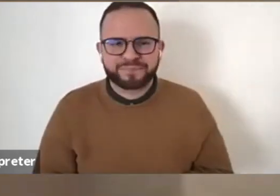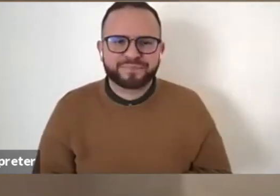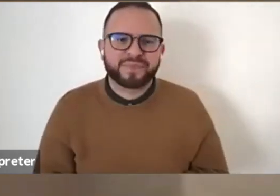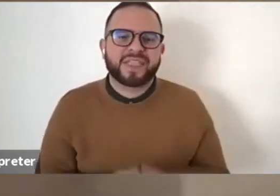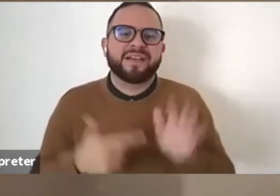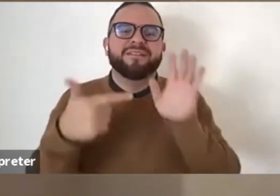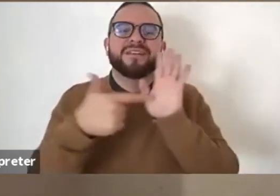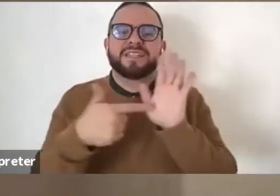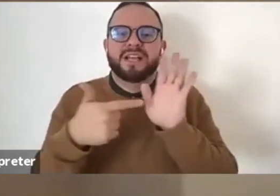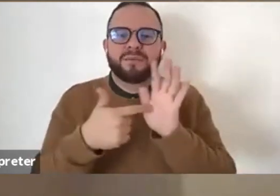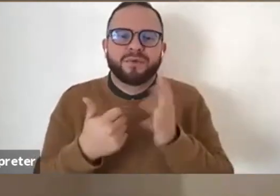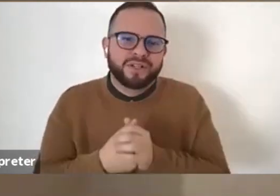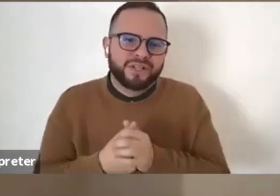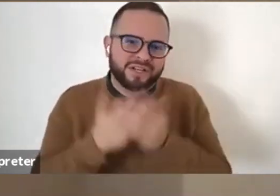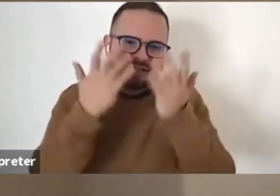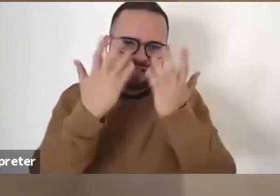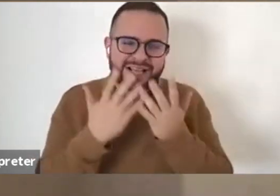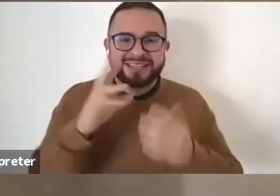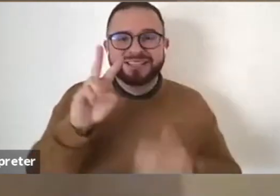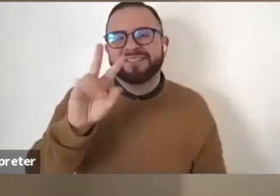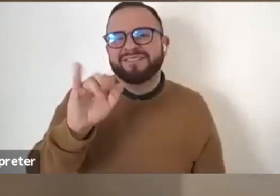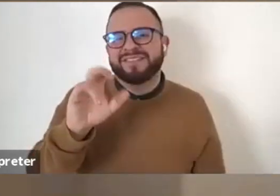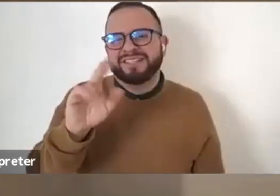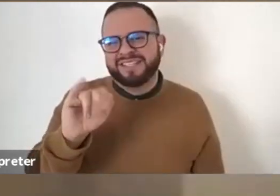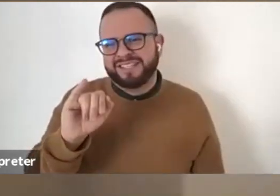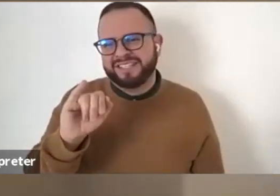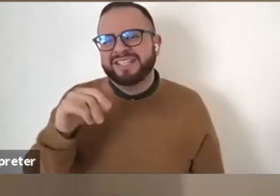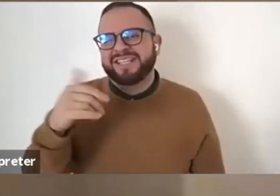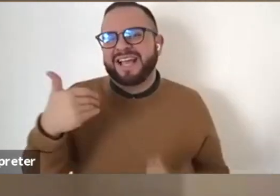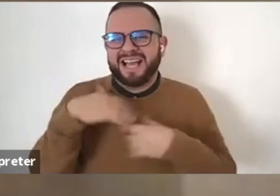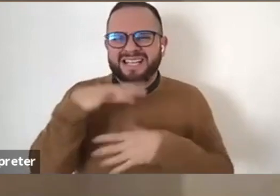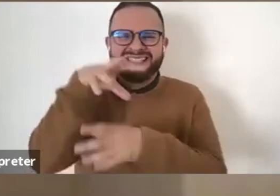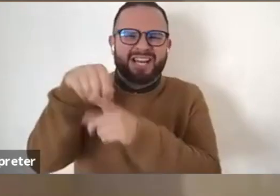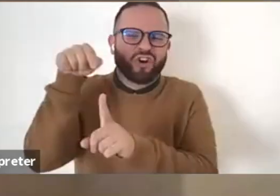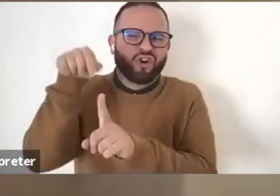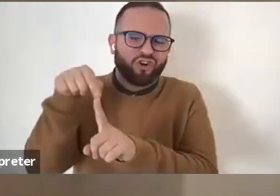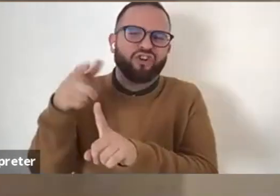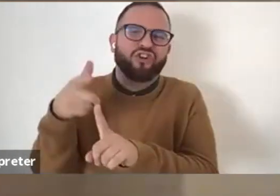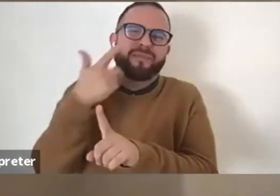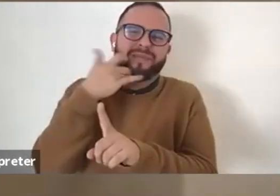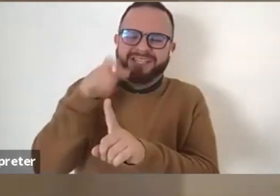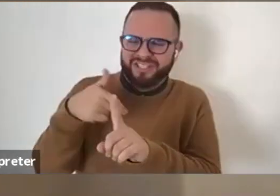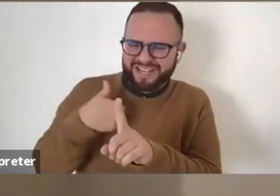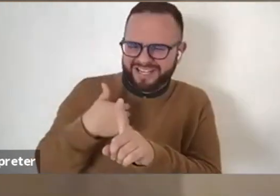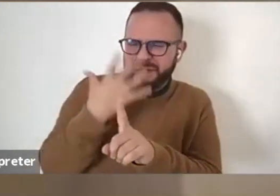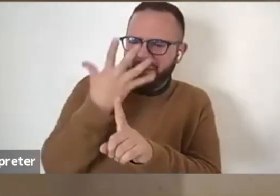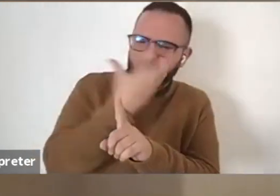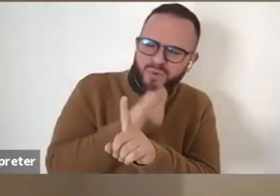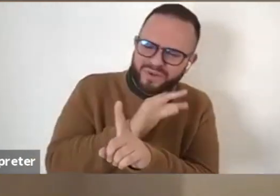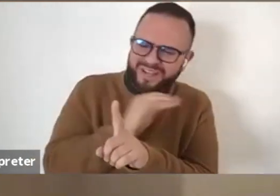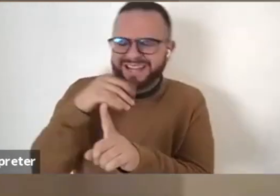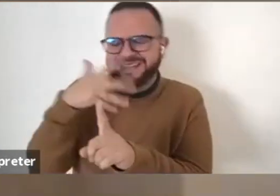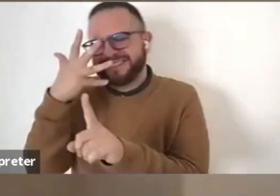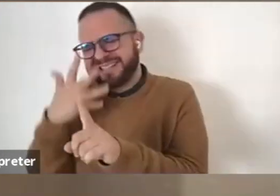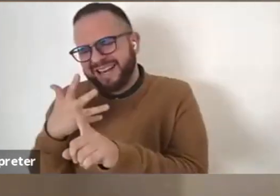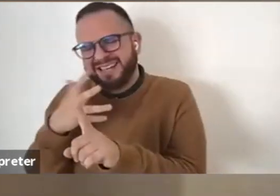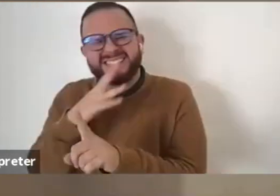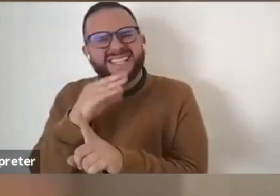Vicky has in her, I love it because, she has like a beauty and sadness and something very